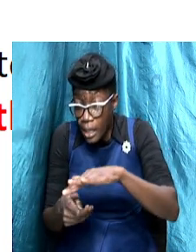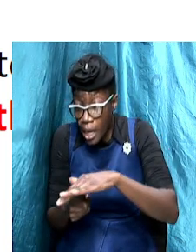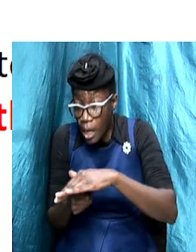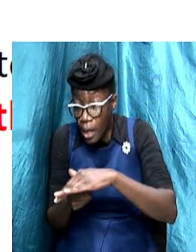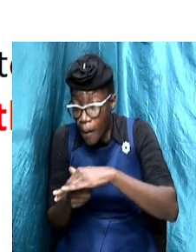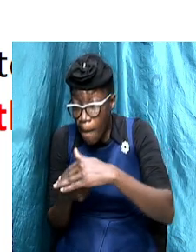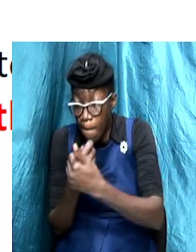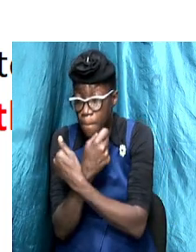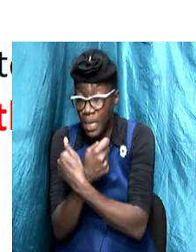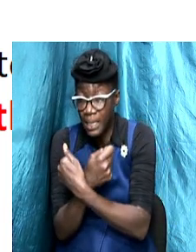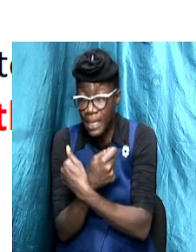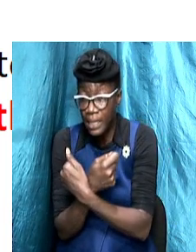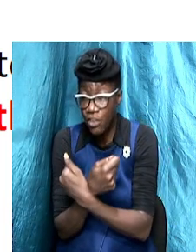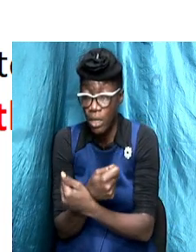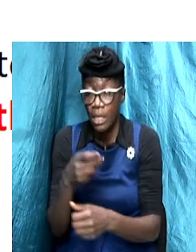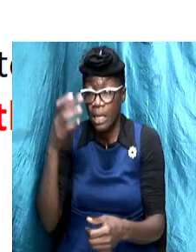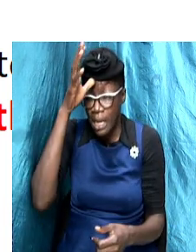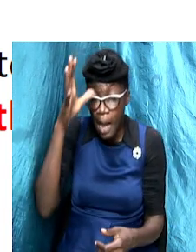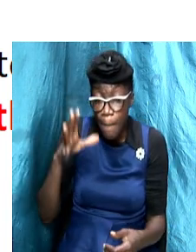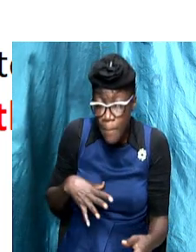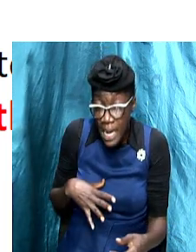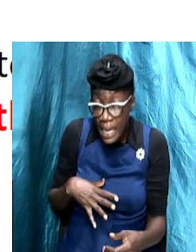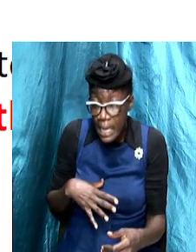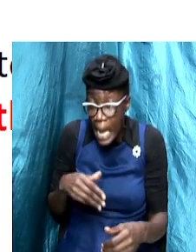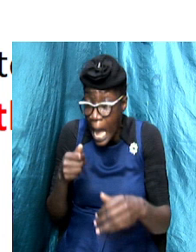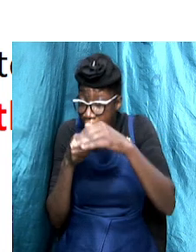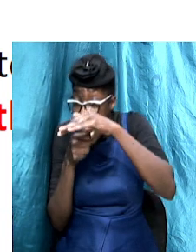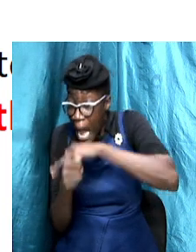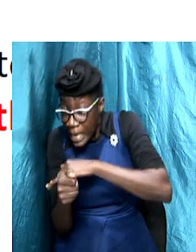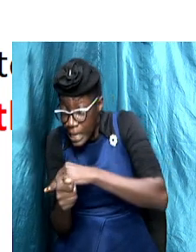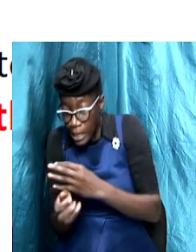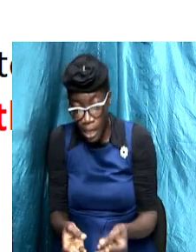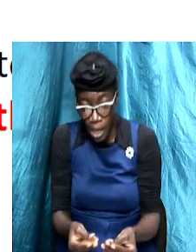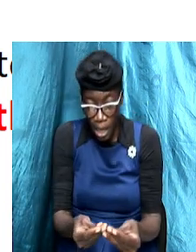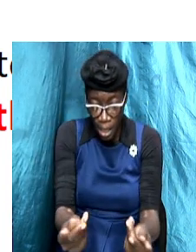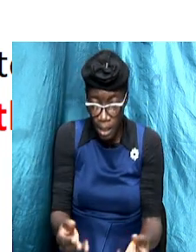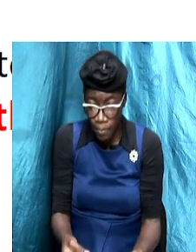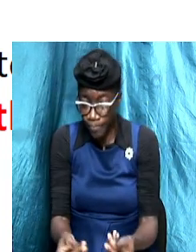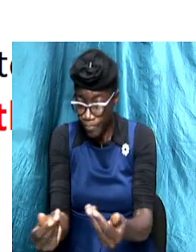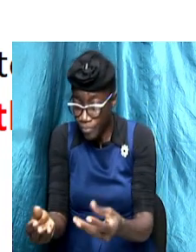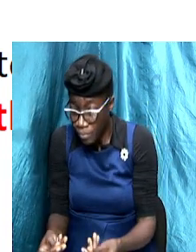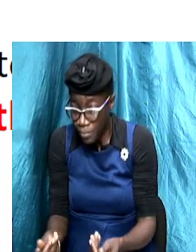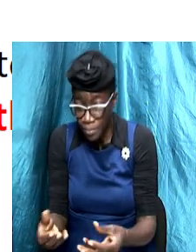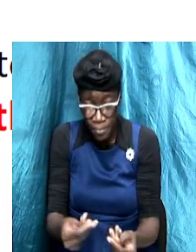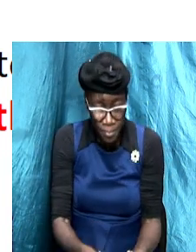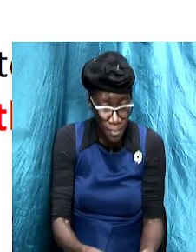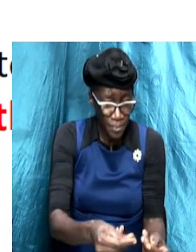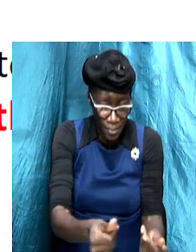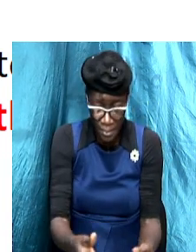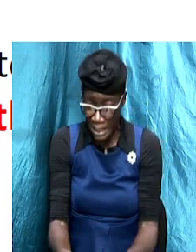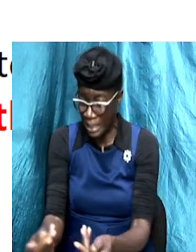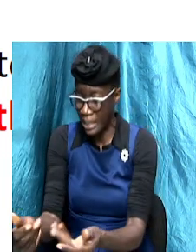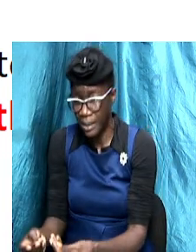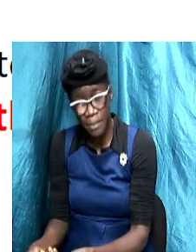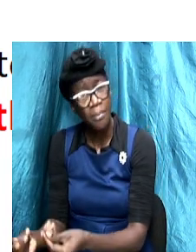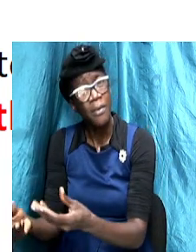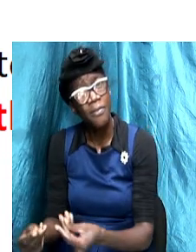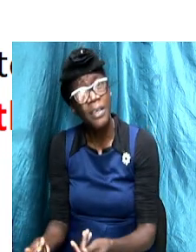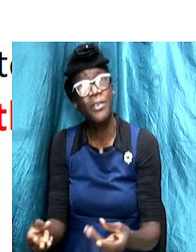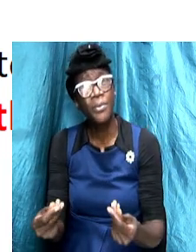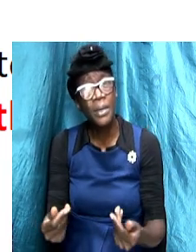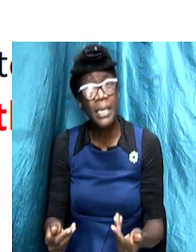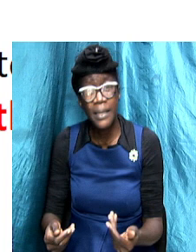threshing wheat and hiding from the Midianites. By the wine press, he was hiding from the Midianites. I will